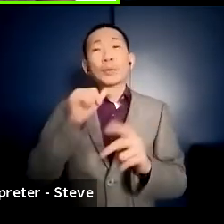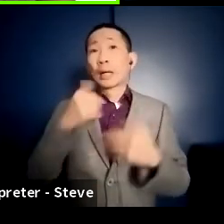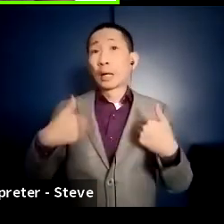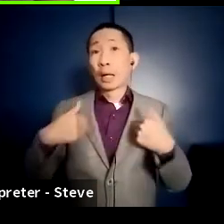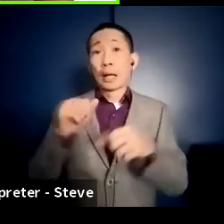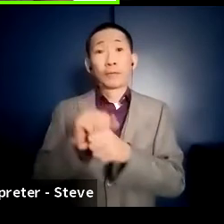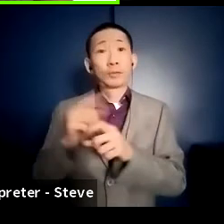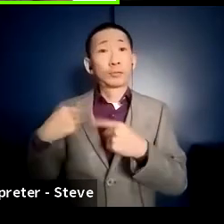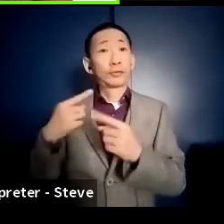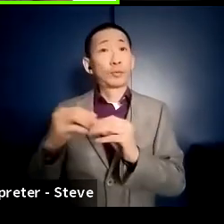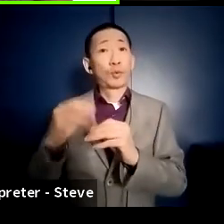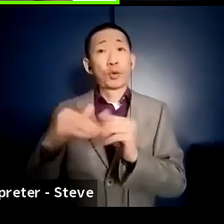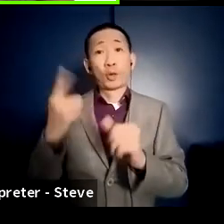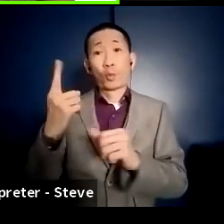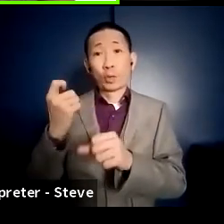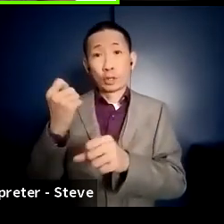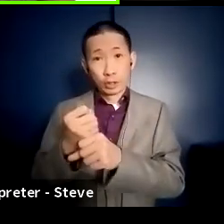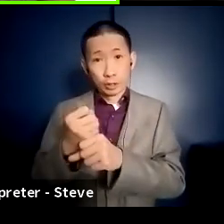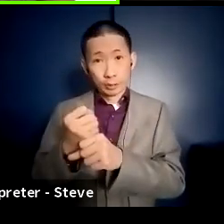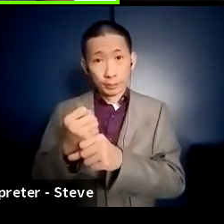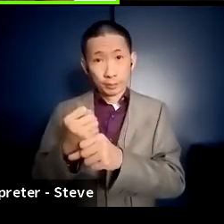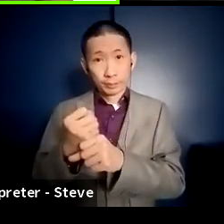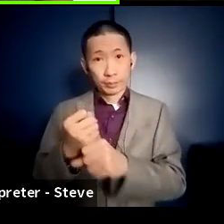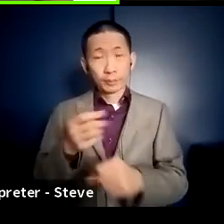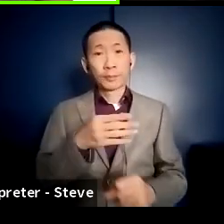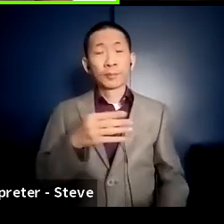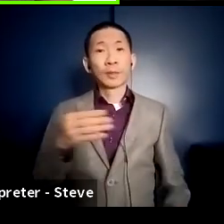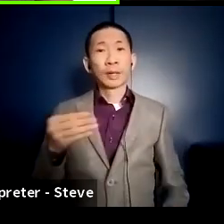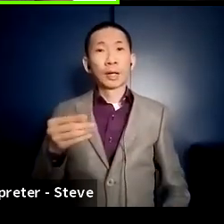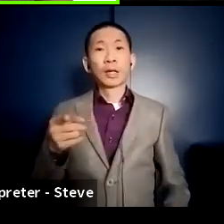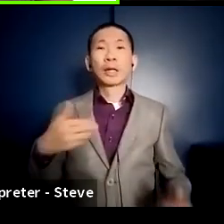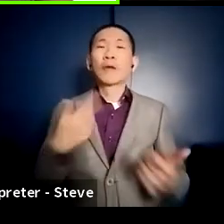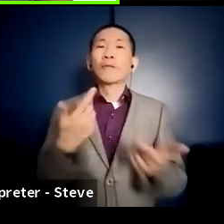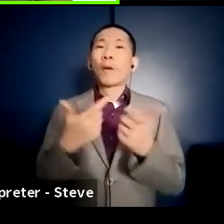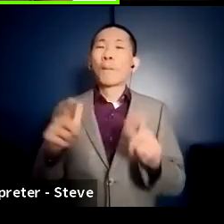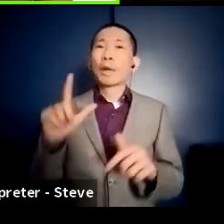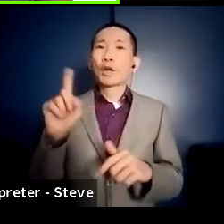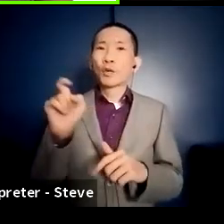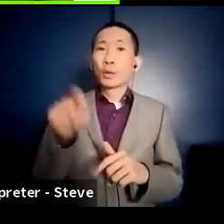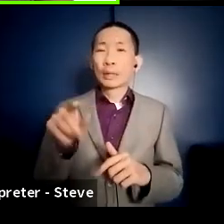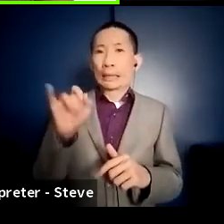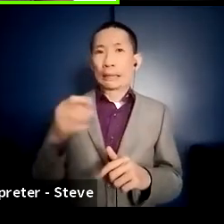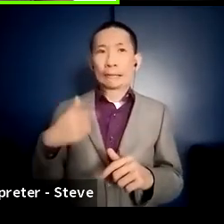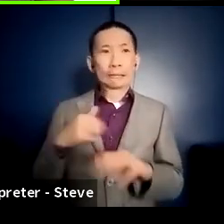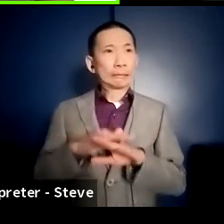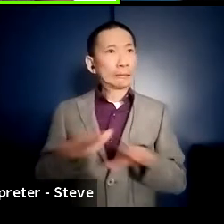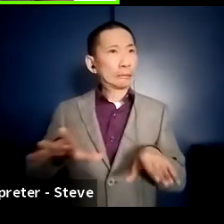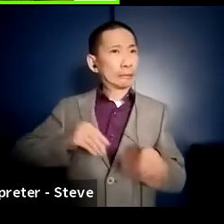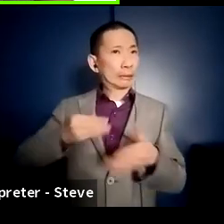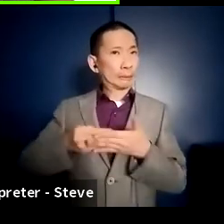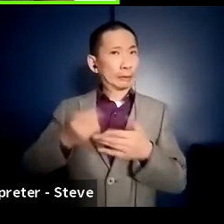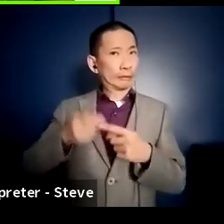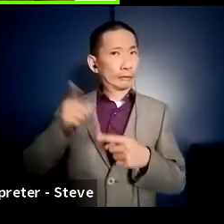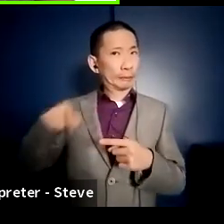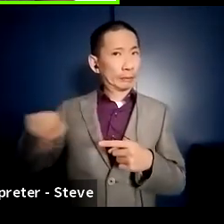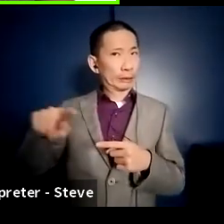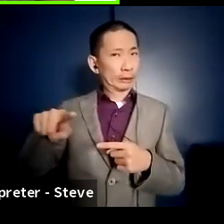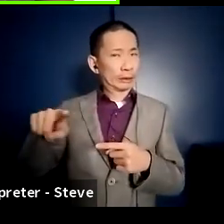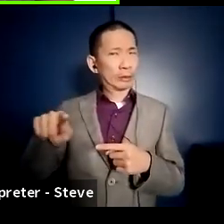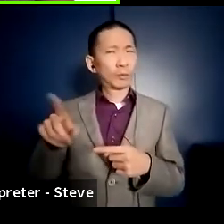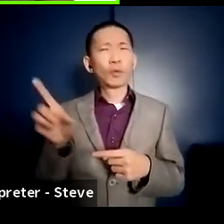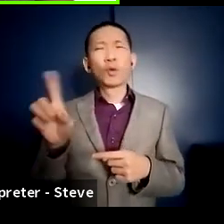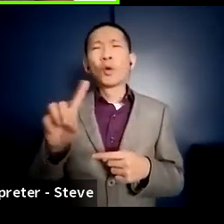over a year now for some. And, you know, there's a big question of like, well, if I don't take money from them, where